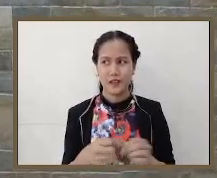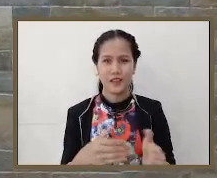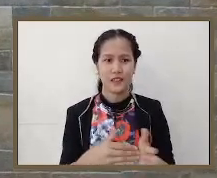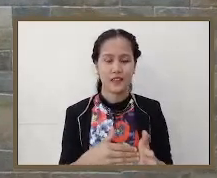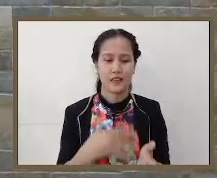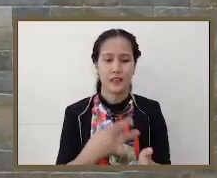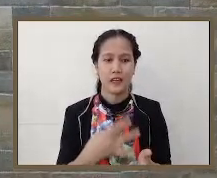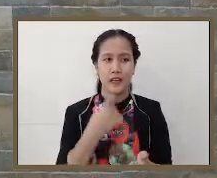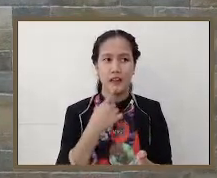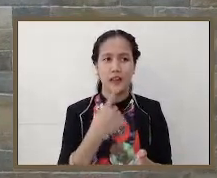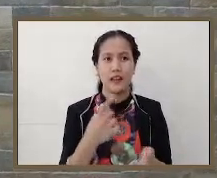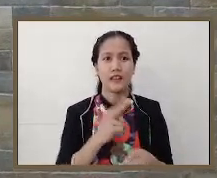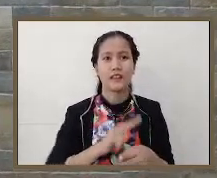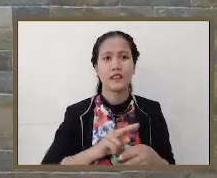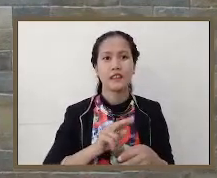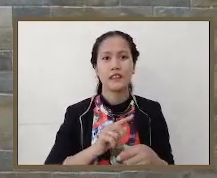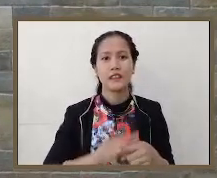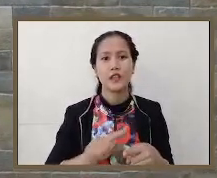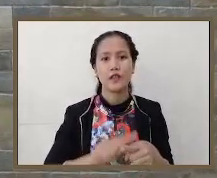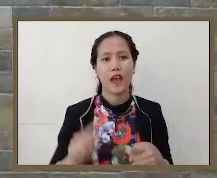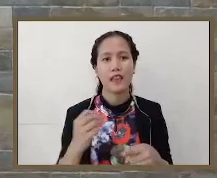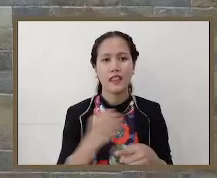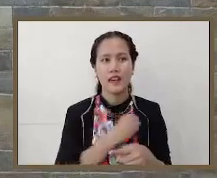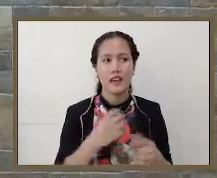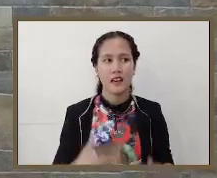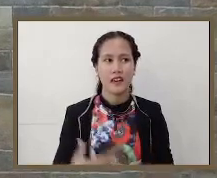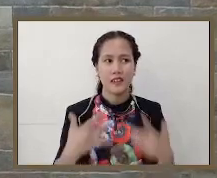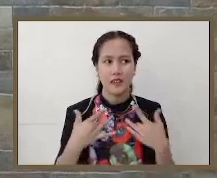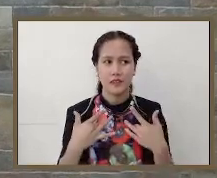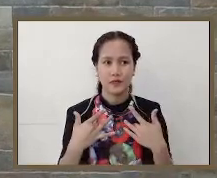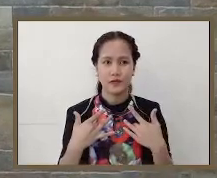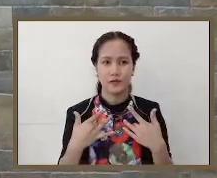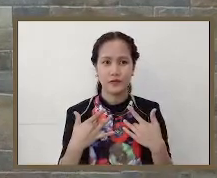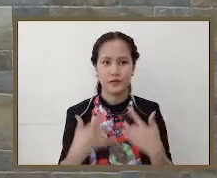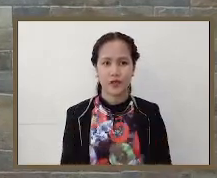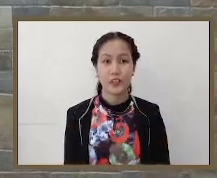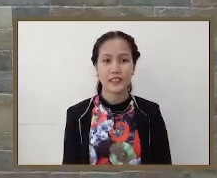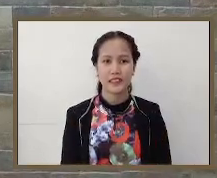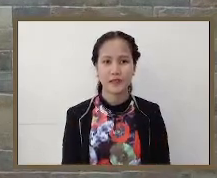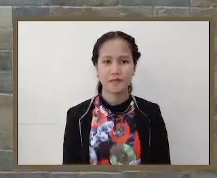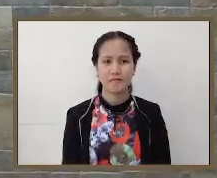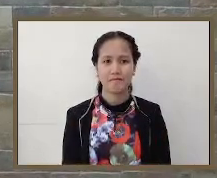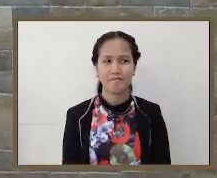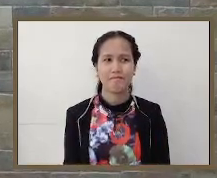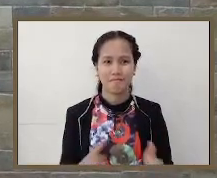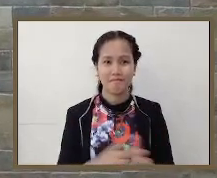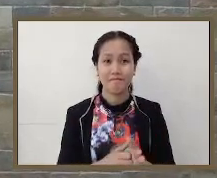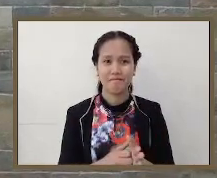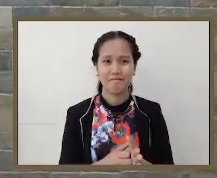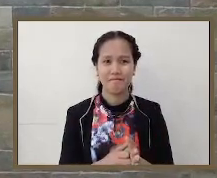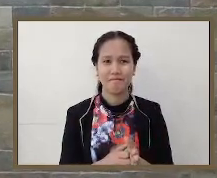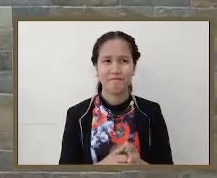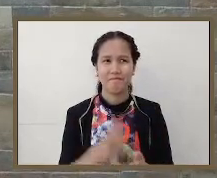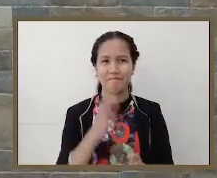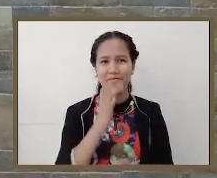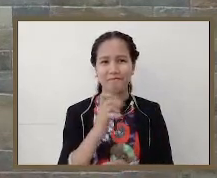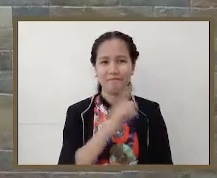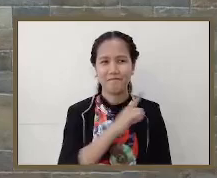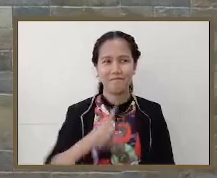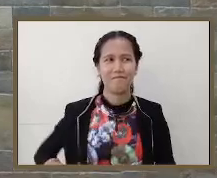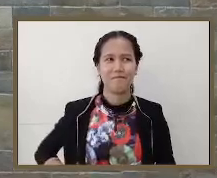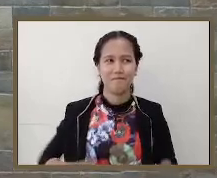iba ang buhay nila sa buhay po natin. We're living a life that is imparted to us by the Lord Jesus